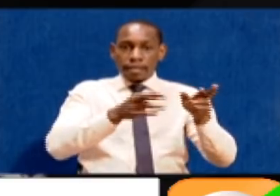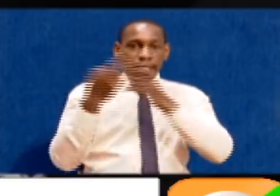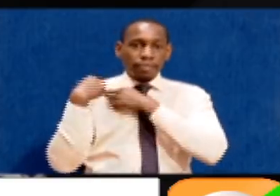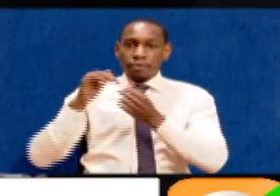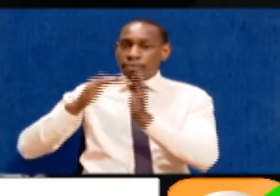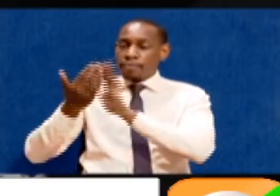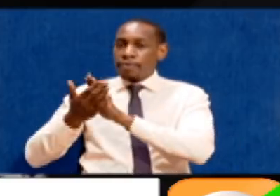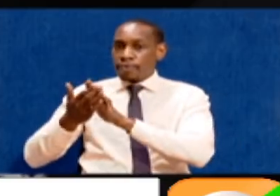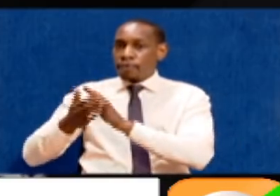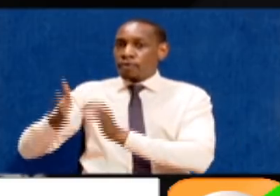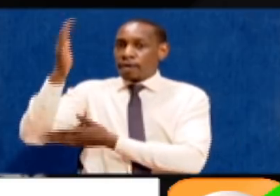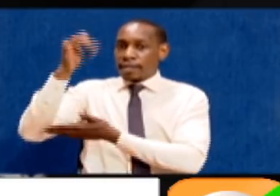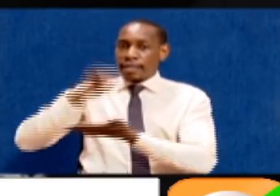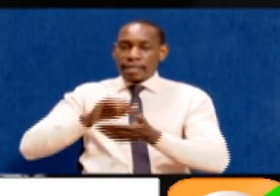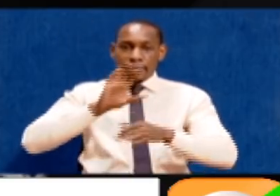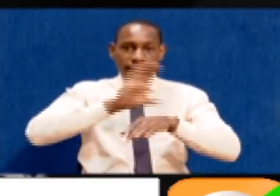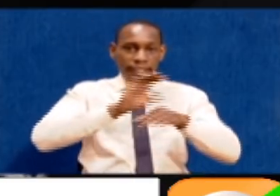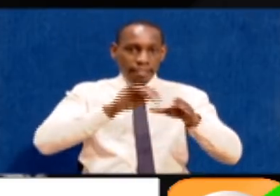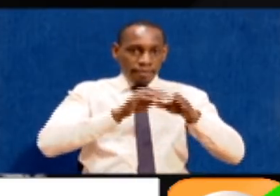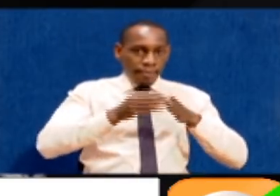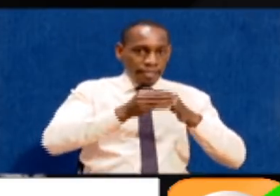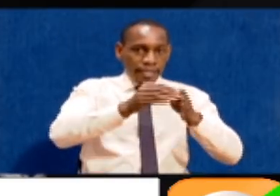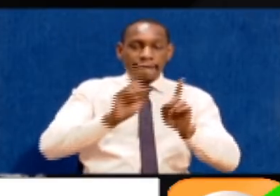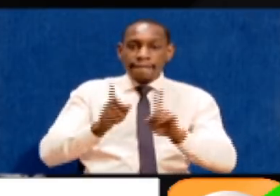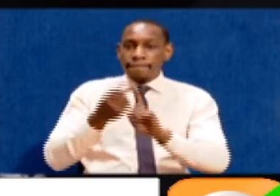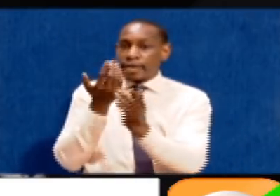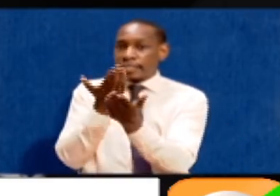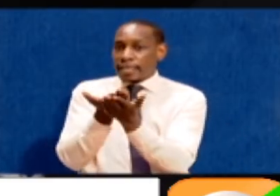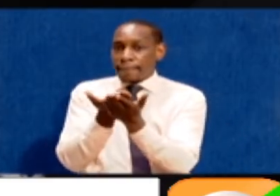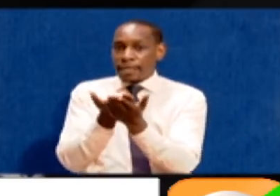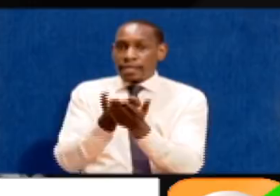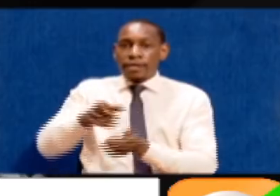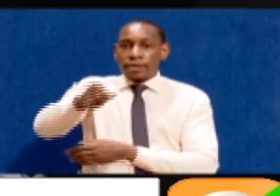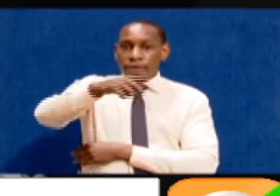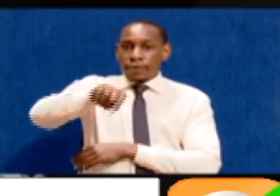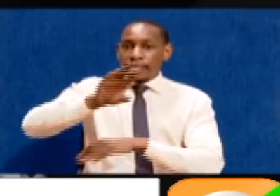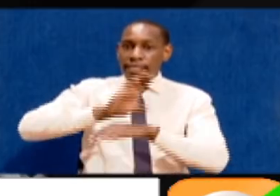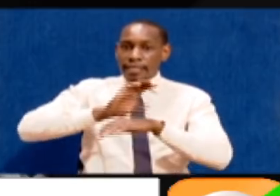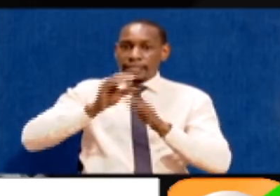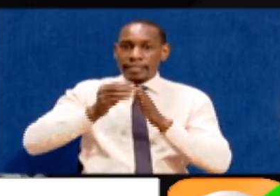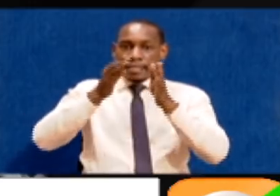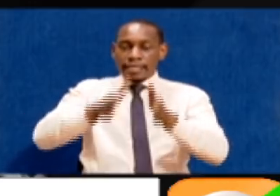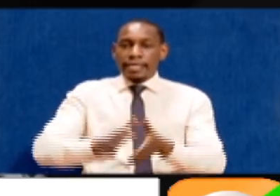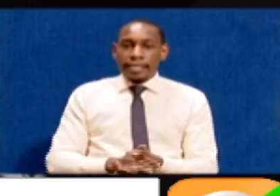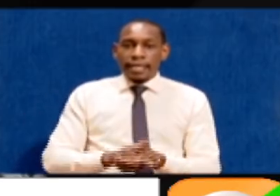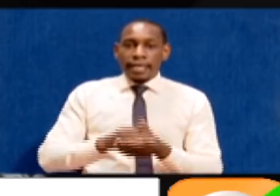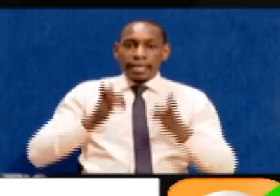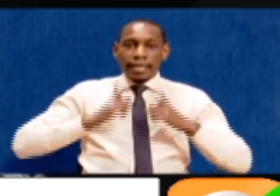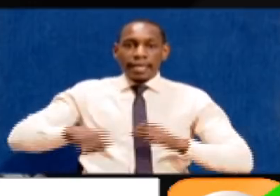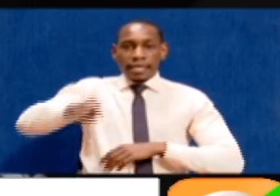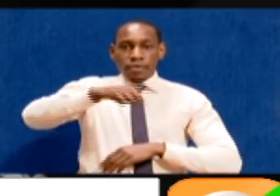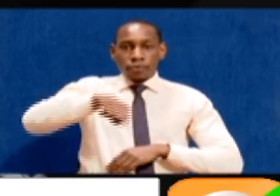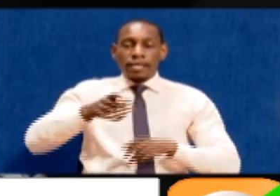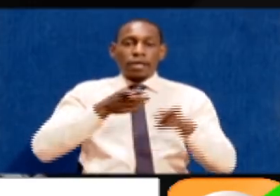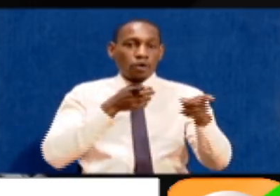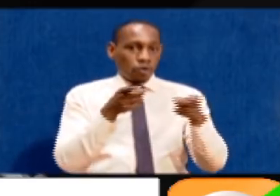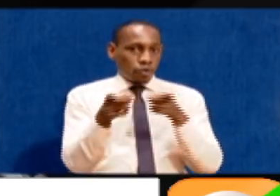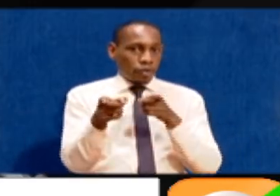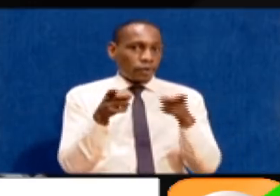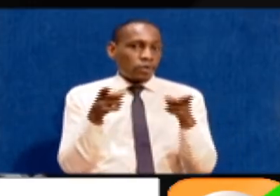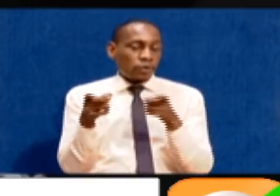that congregation that he has put in your hand. So the first appeal is to us as church leaders. Let us take